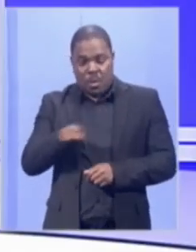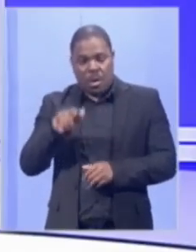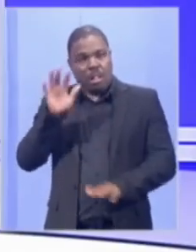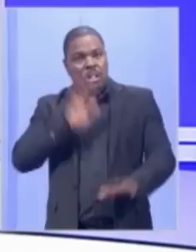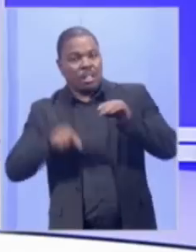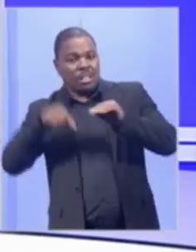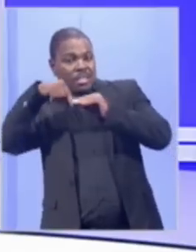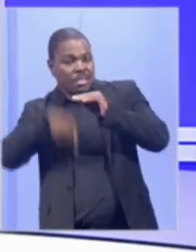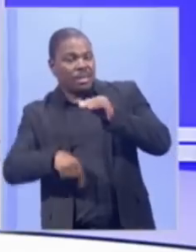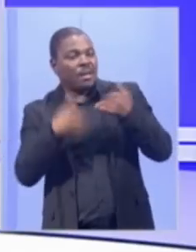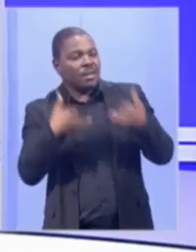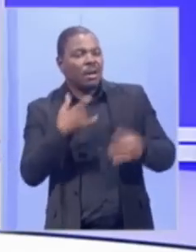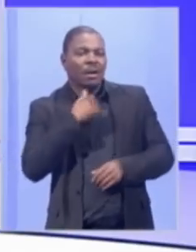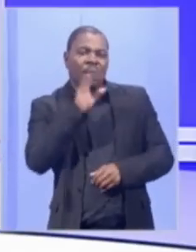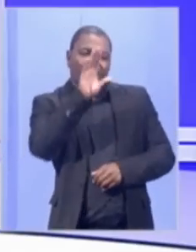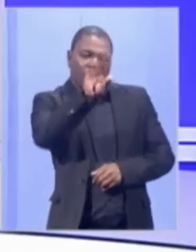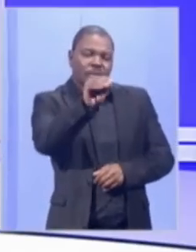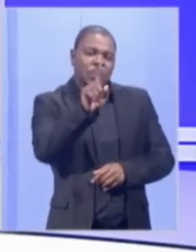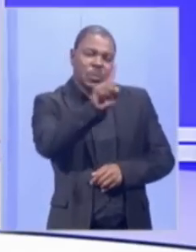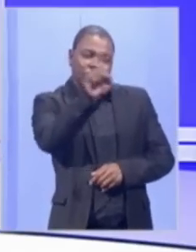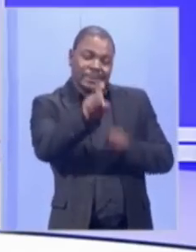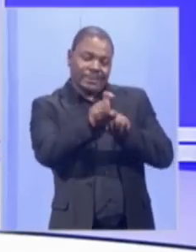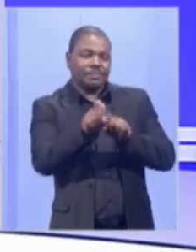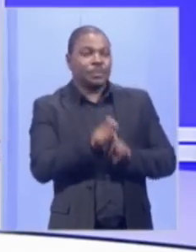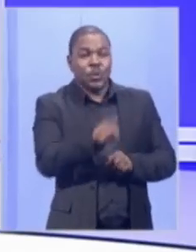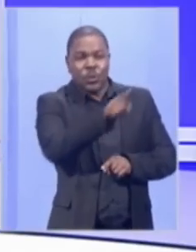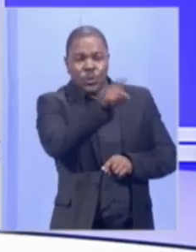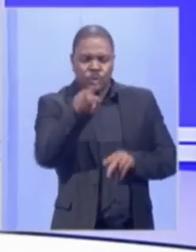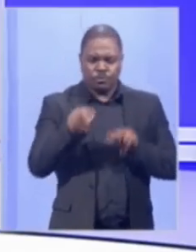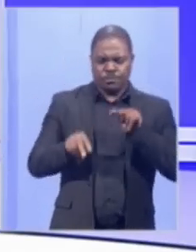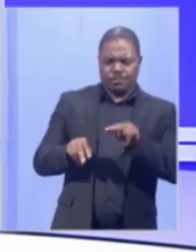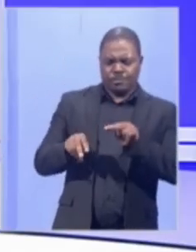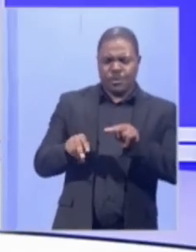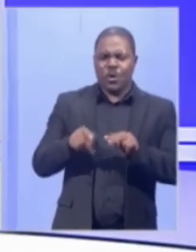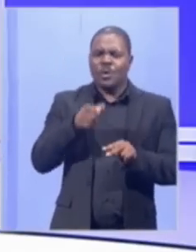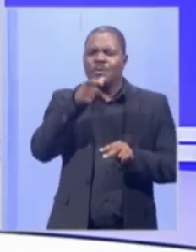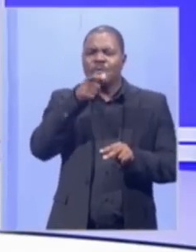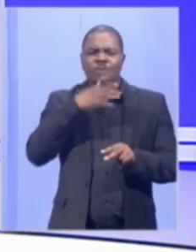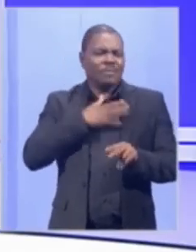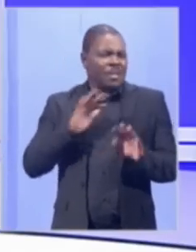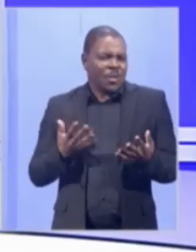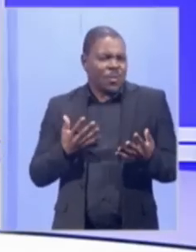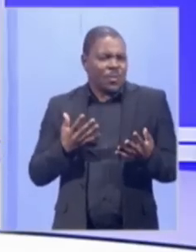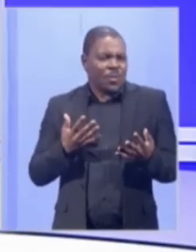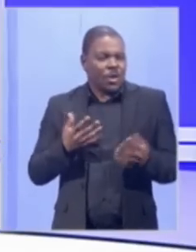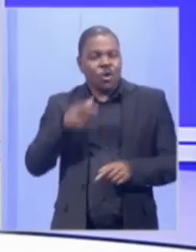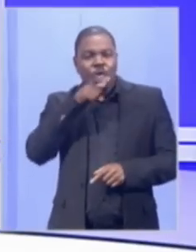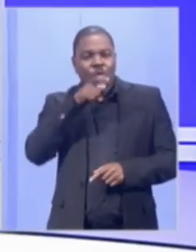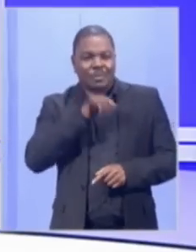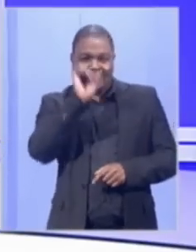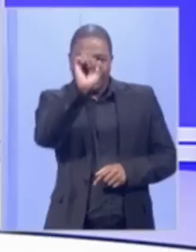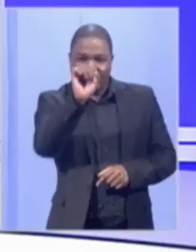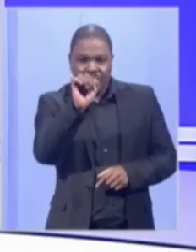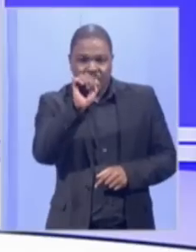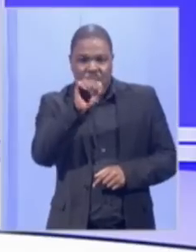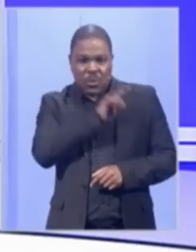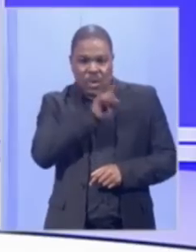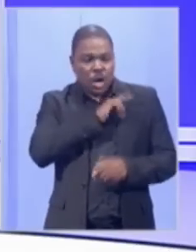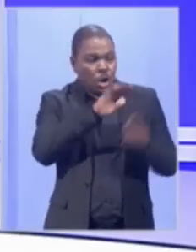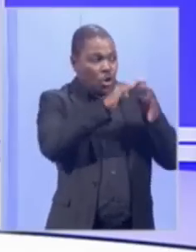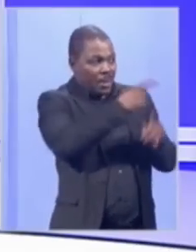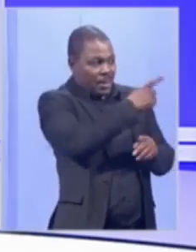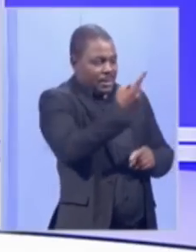tshwaseha jwale mohi potso ke hore ebe wena maikutlo a hao ke afe ka mohato o ho latela seo